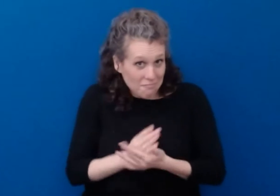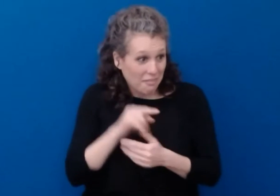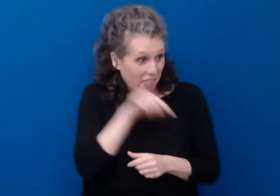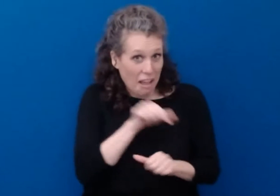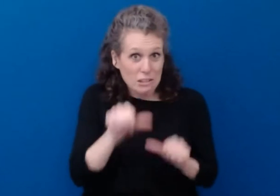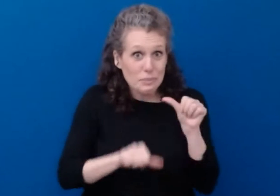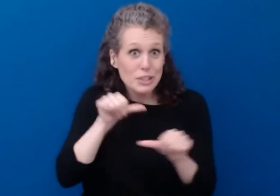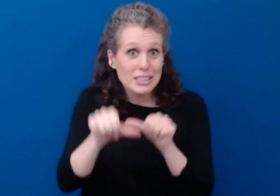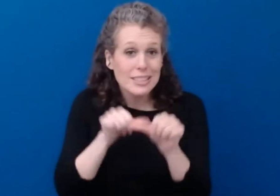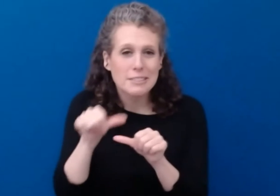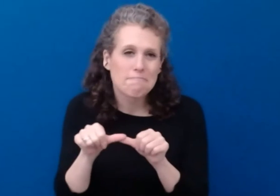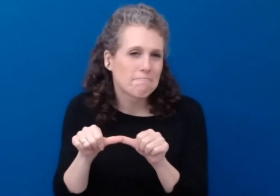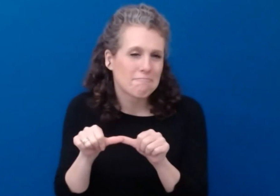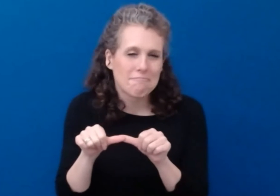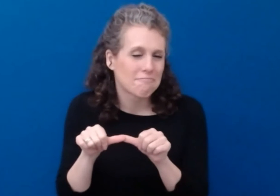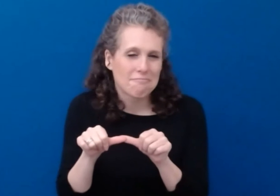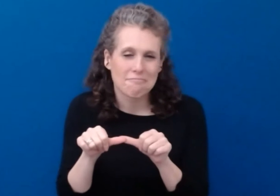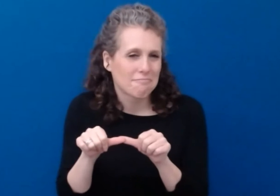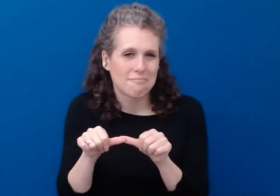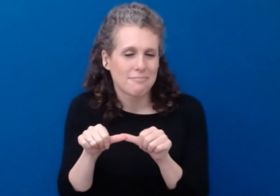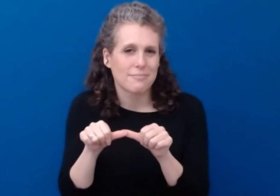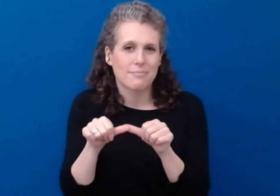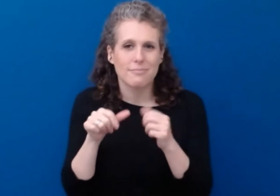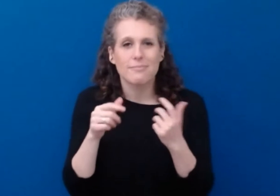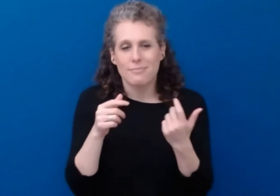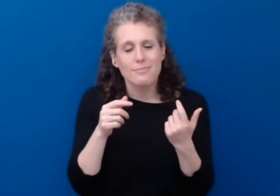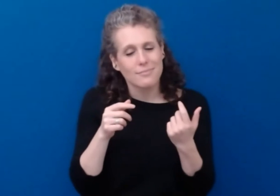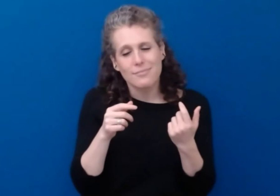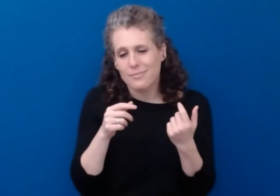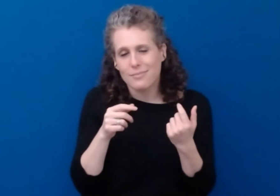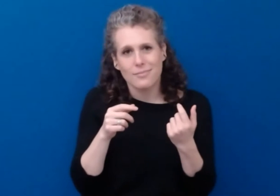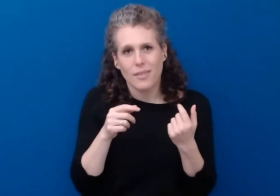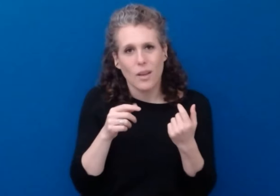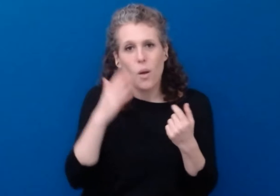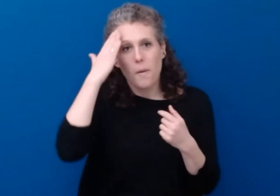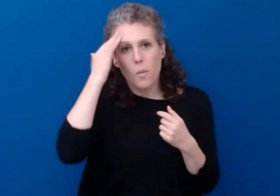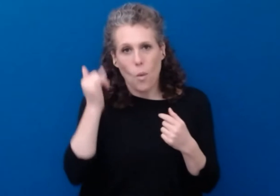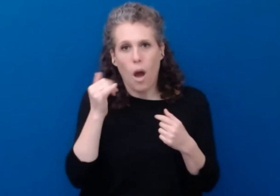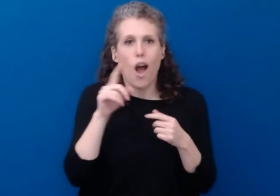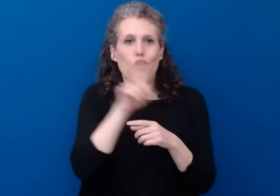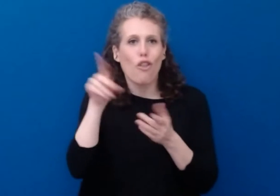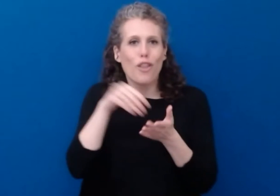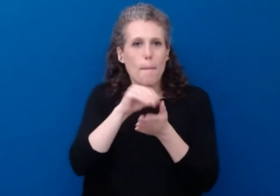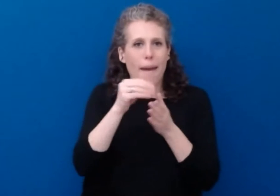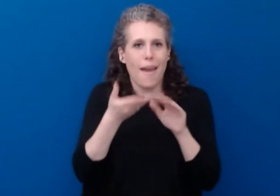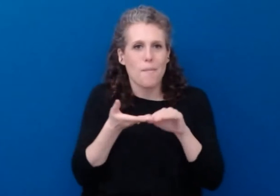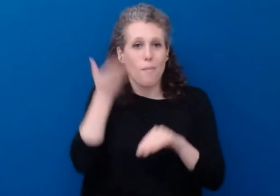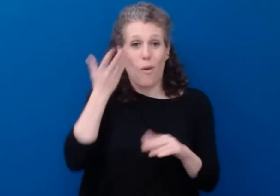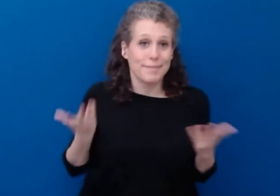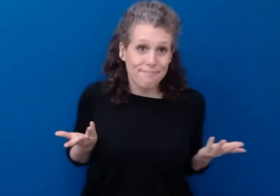That is usually something you have to include for free or something like that. So I think